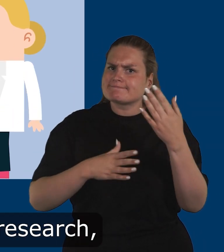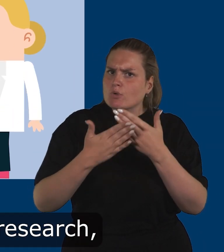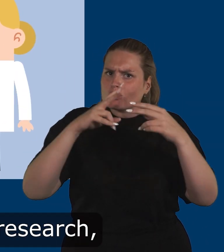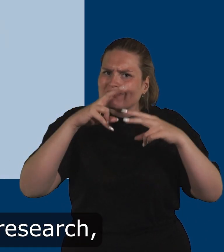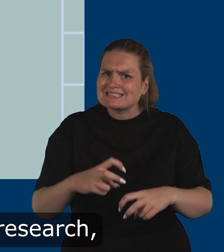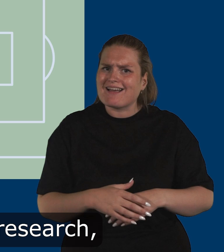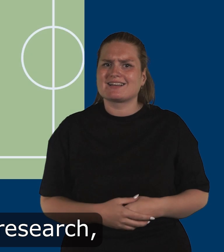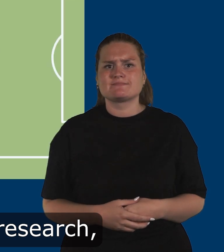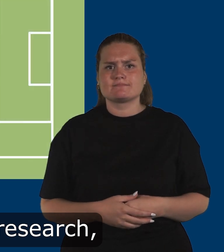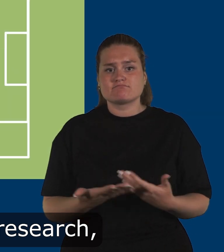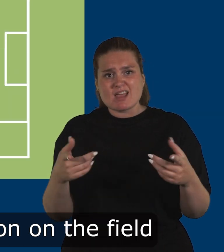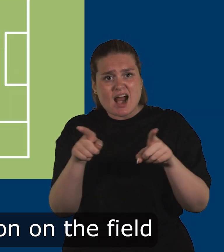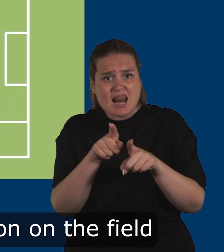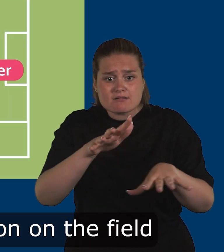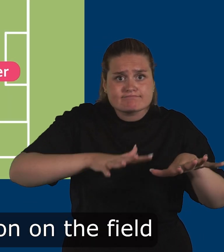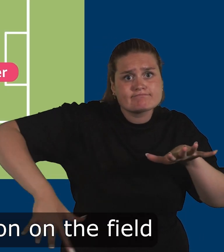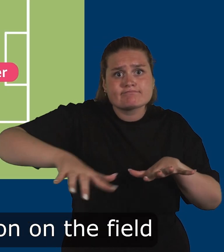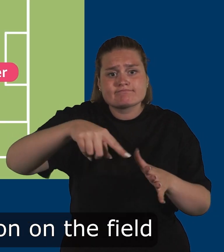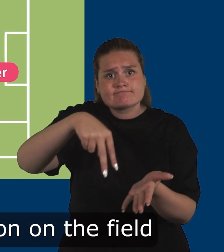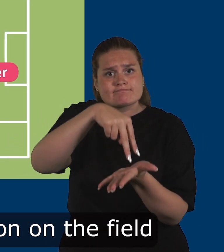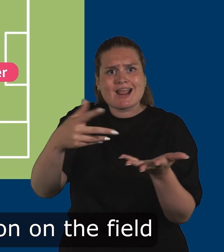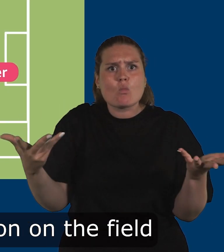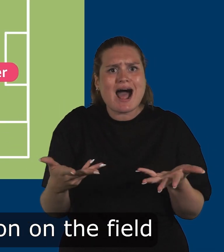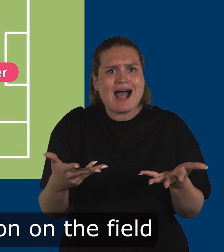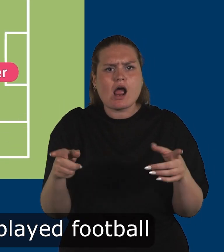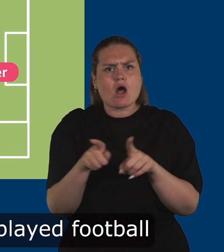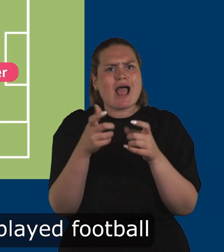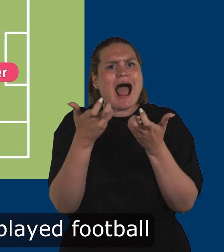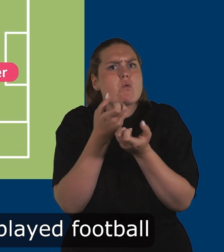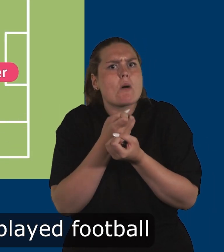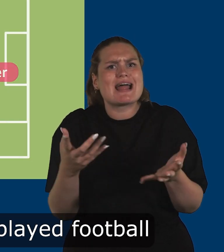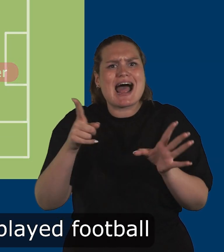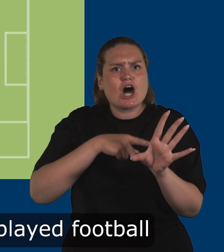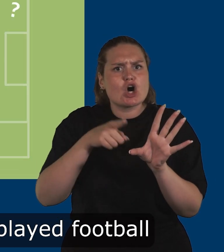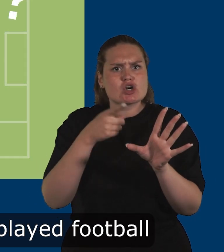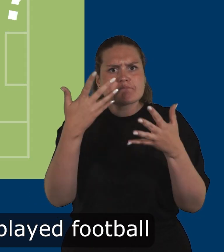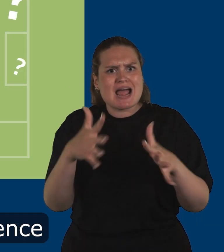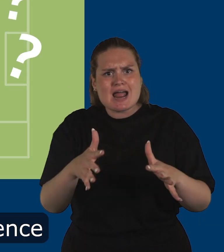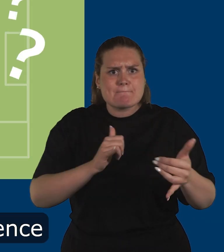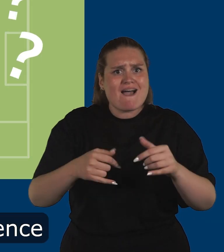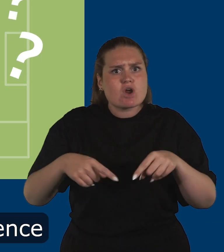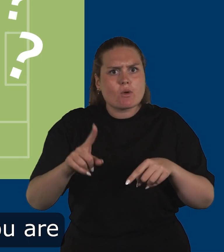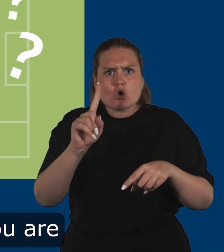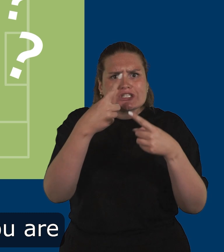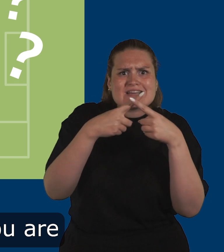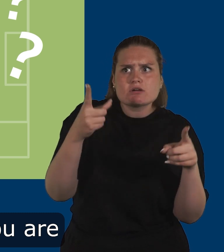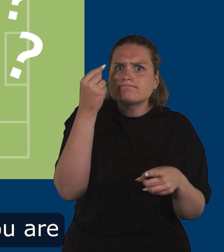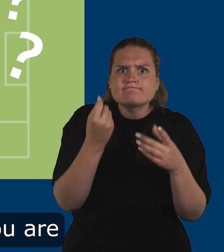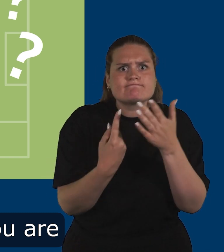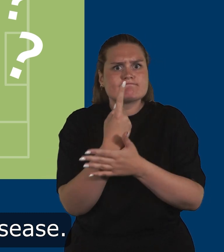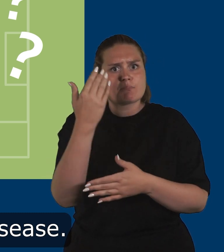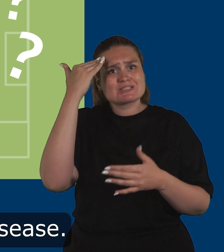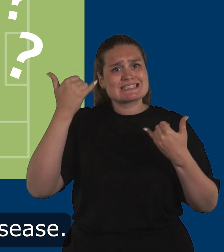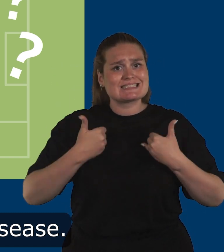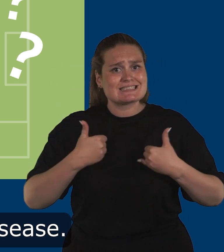things that needed more research like whether your position on the field or how many years you played football made a difference to how likely